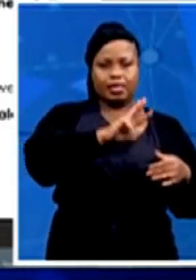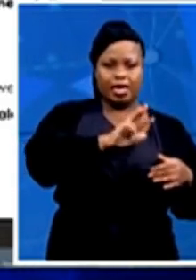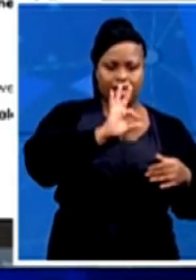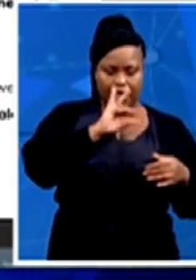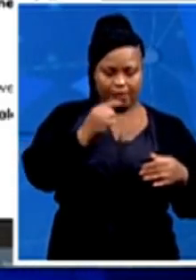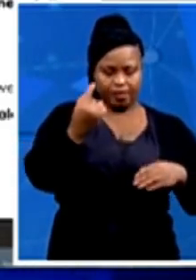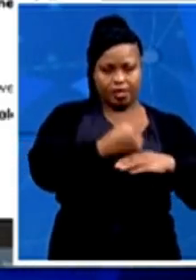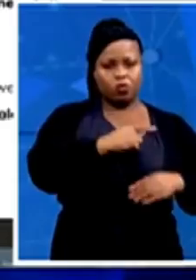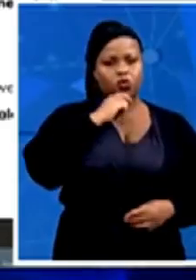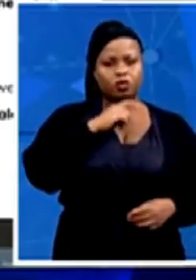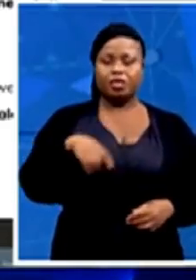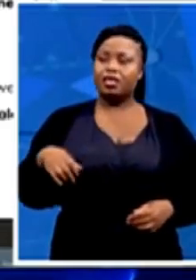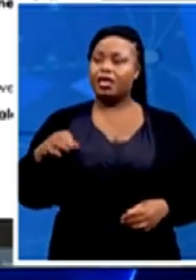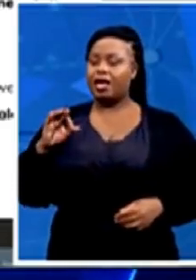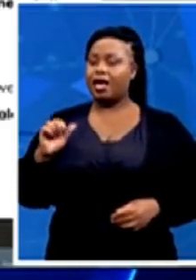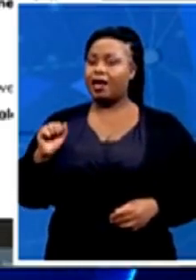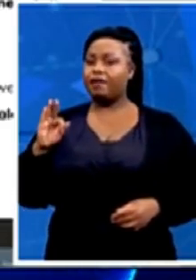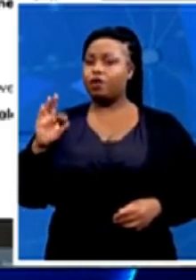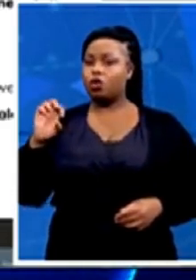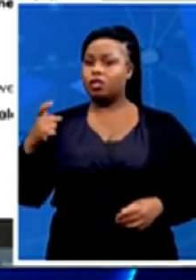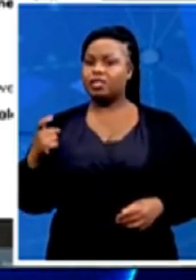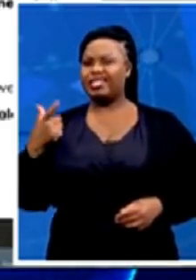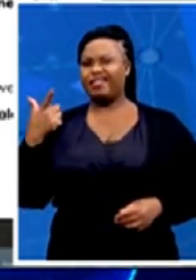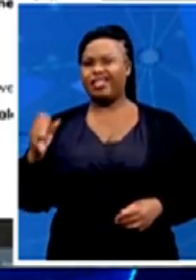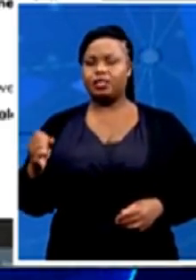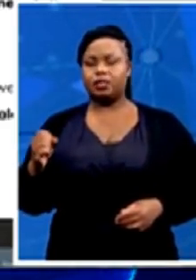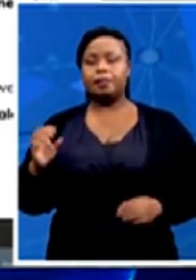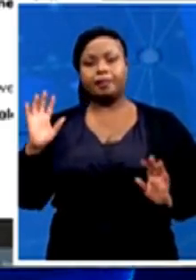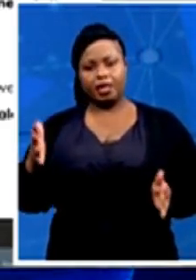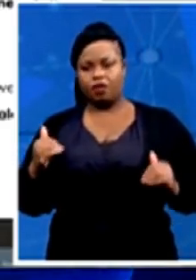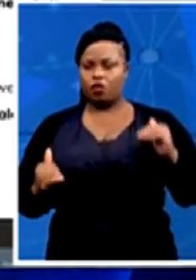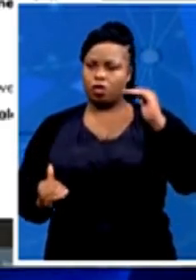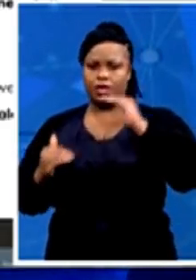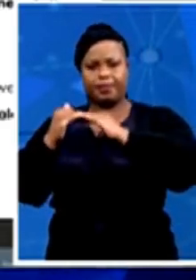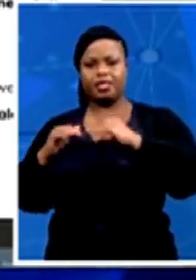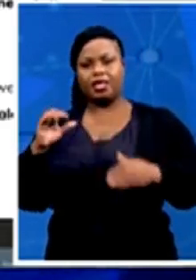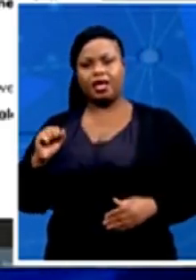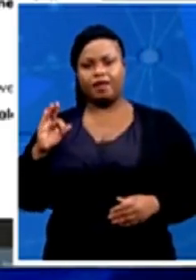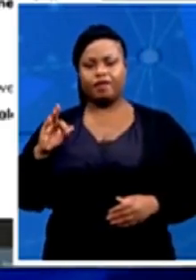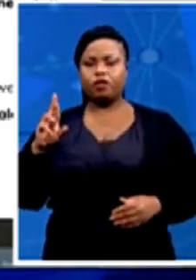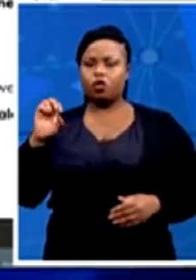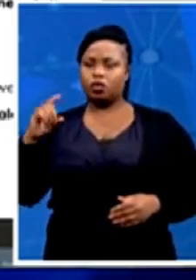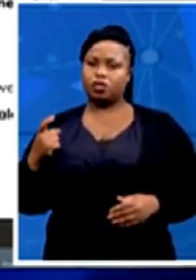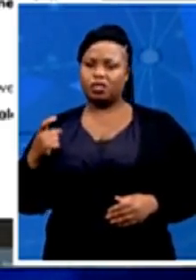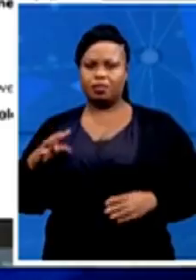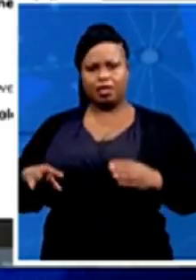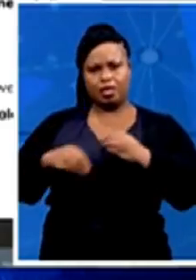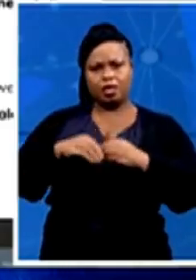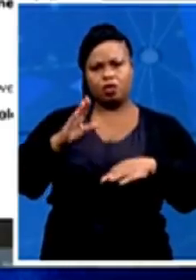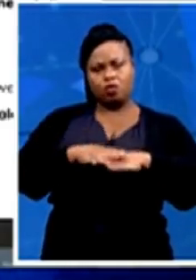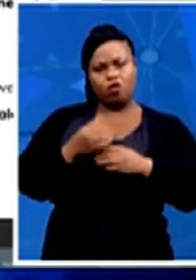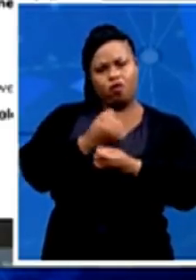at maximum production capacity for Afrox. Afrox has added some trucker, like they did in the second wave, of trucking in